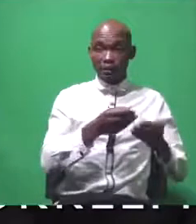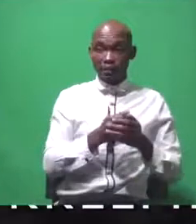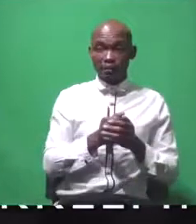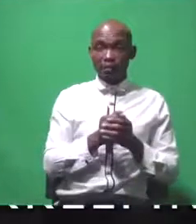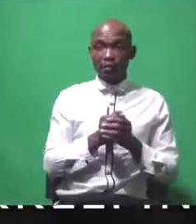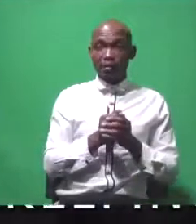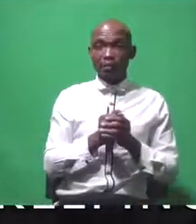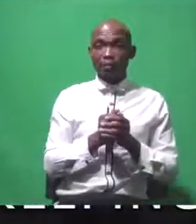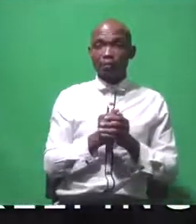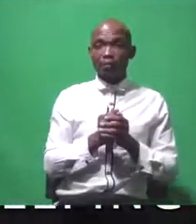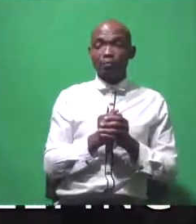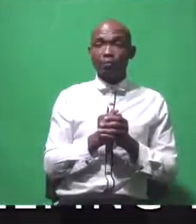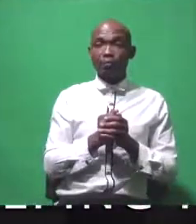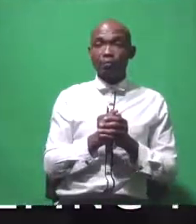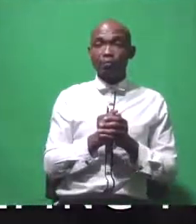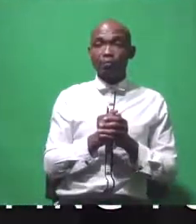Sales is